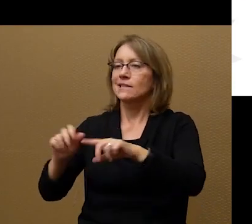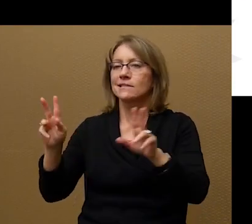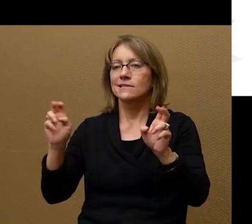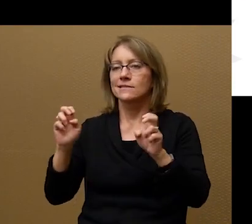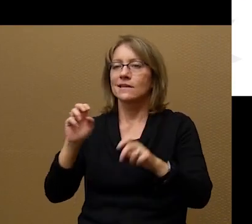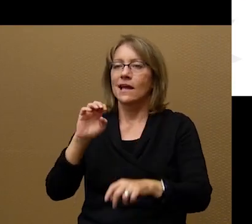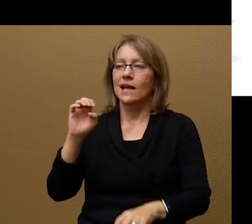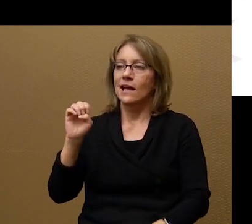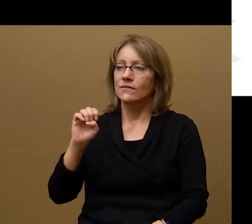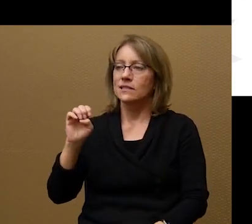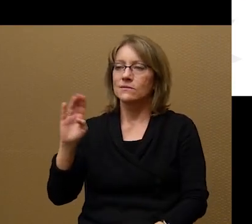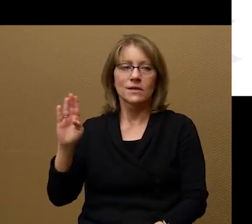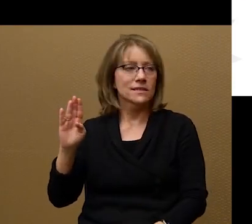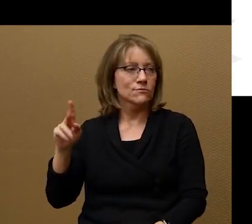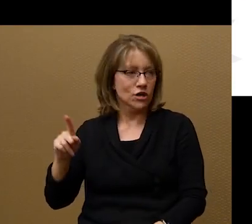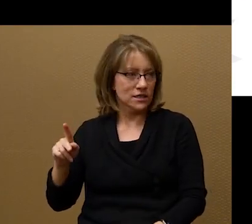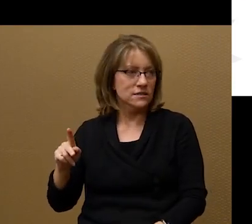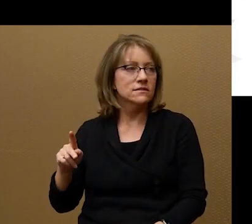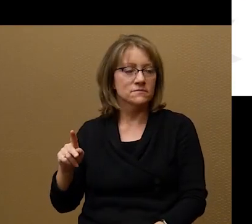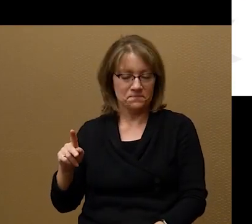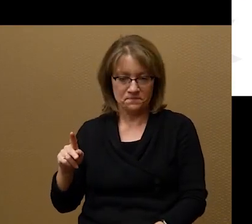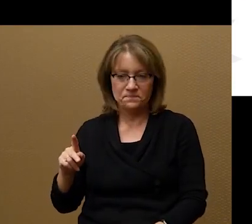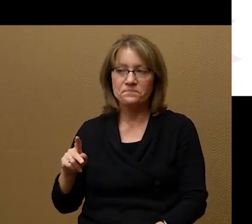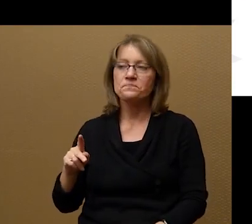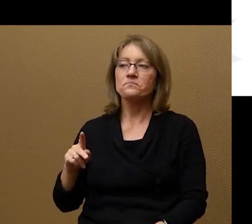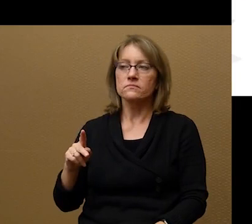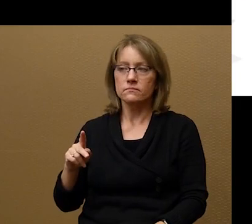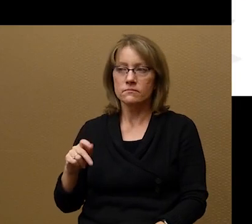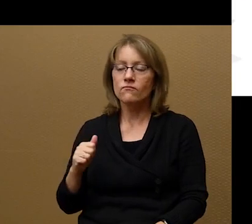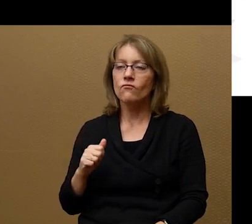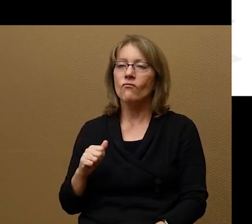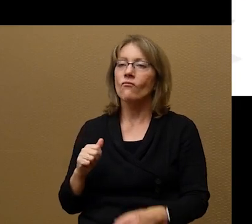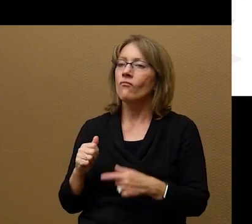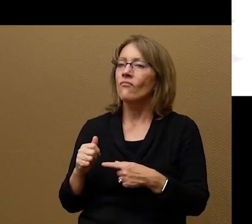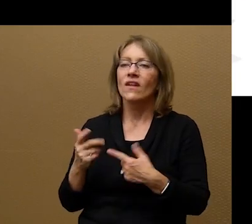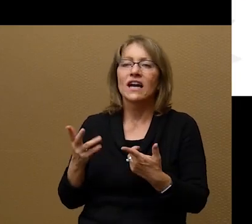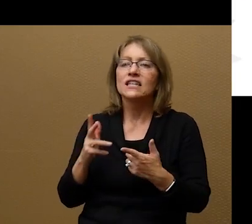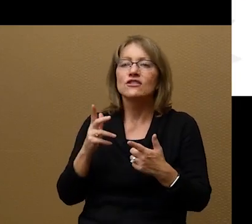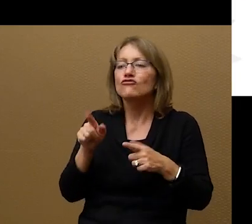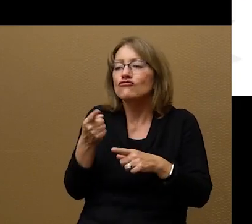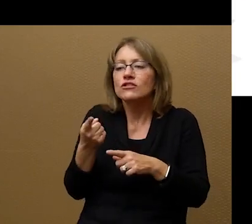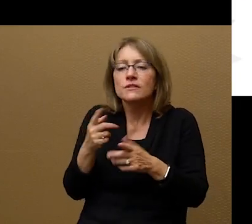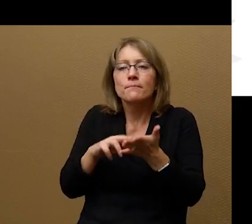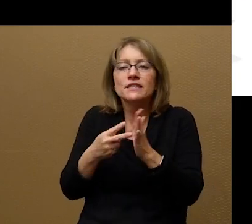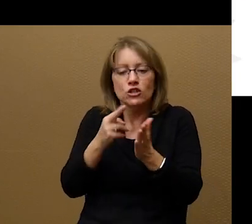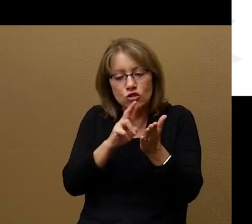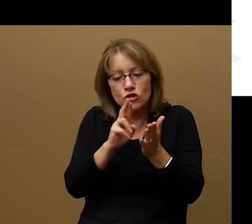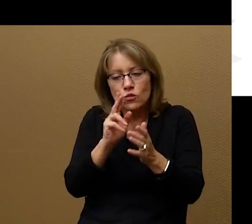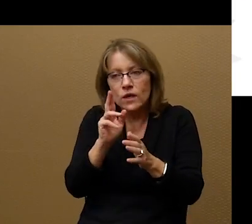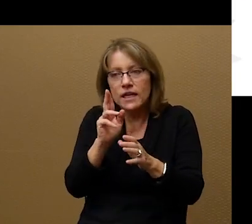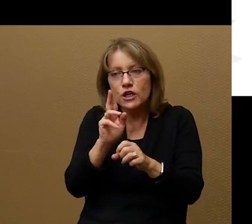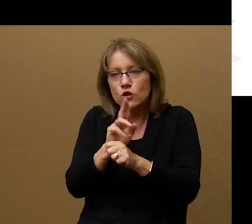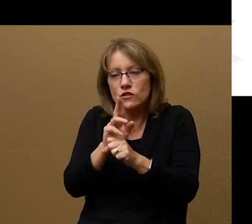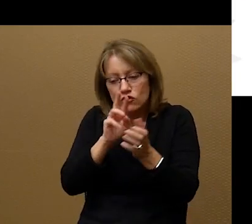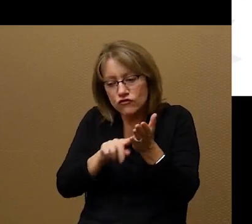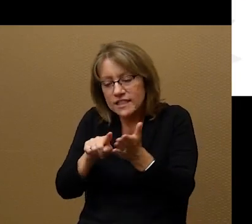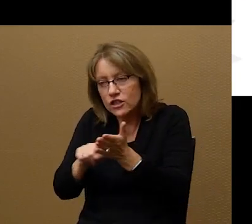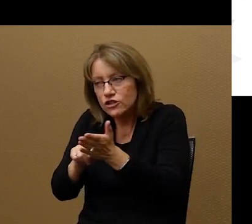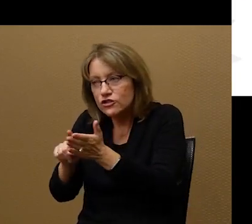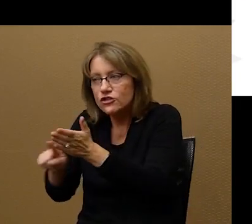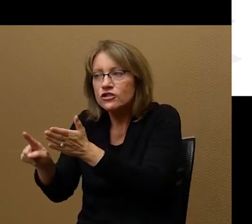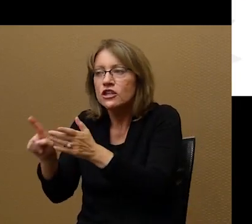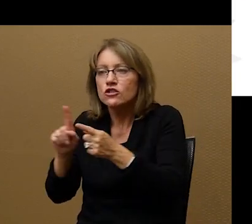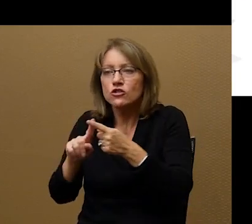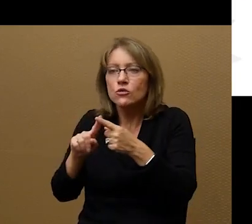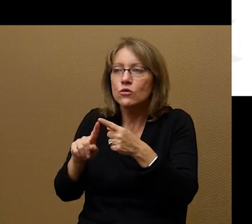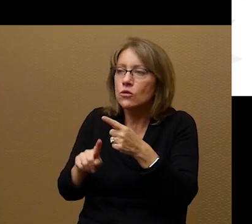This is just using research to inform our practice. We provide a coherent chain